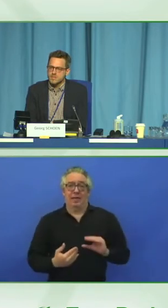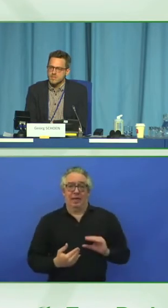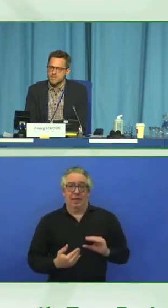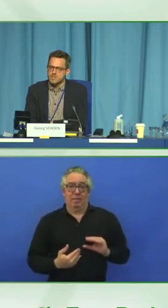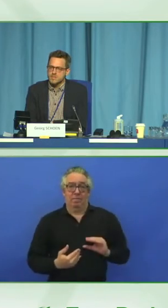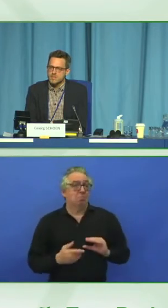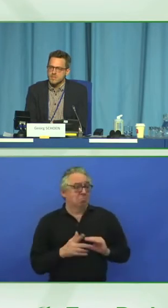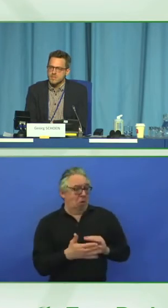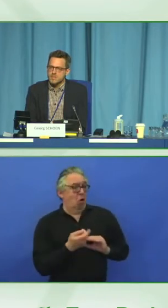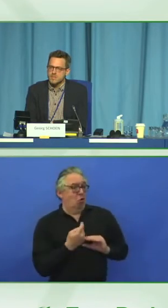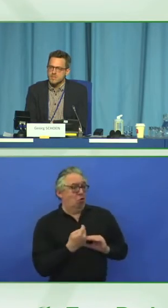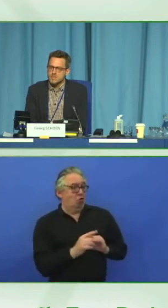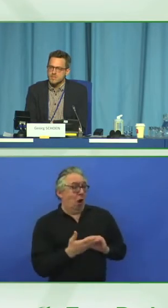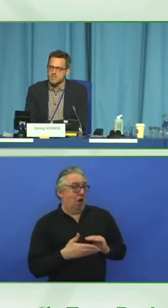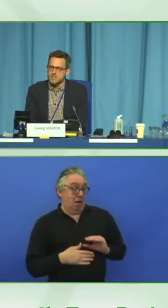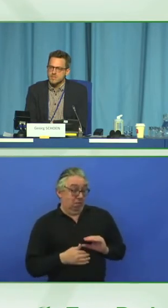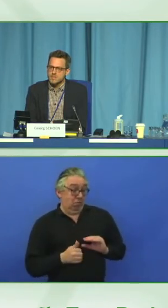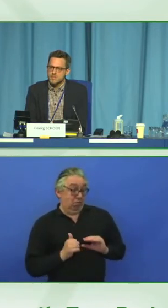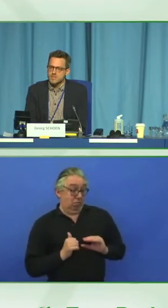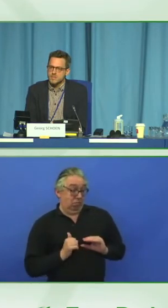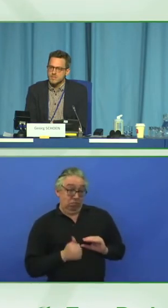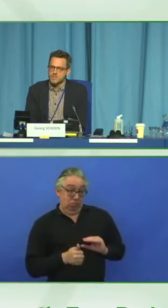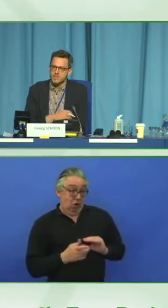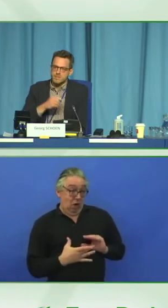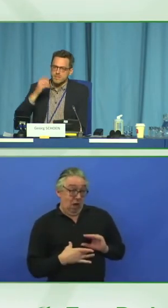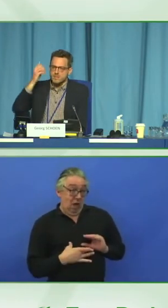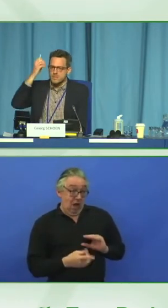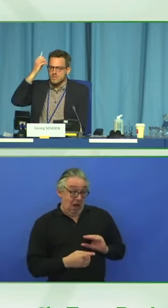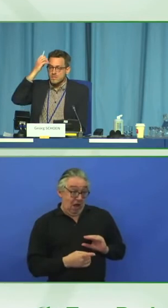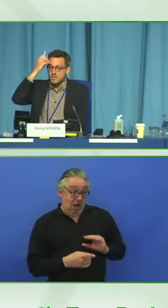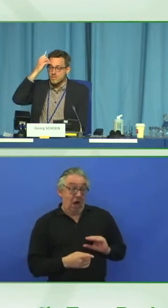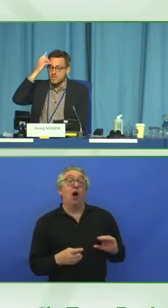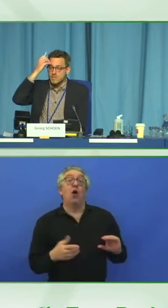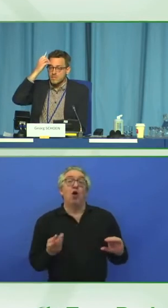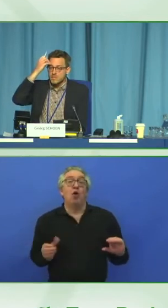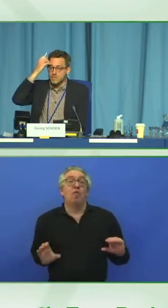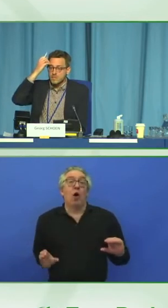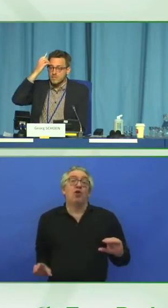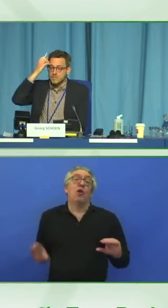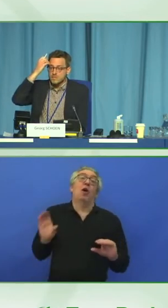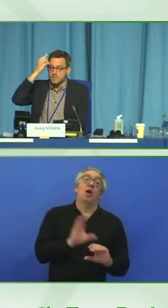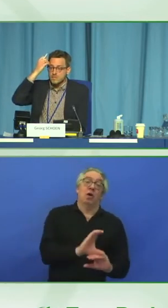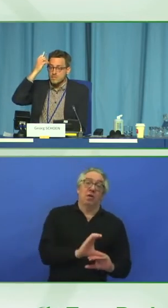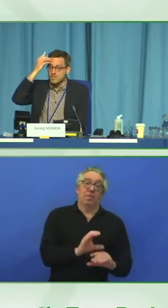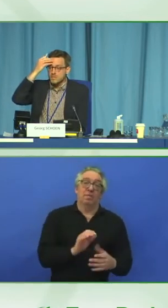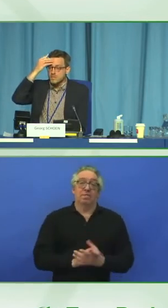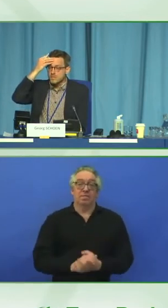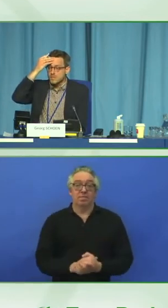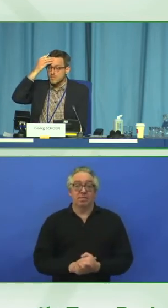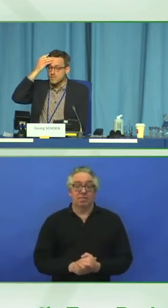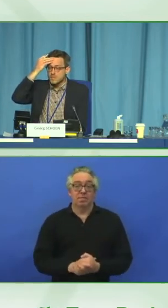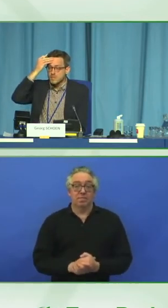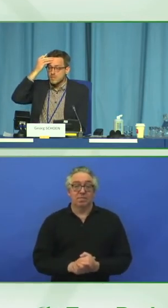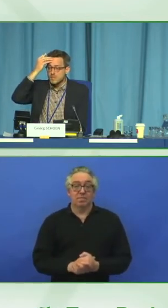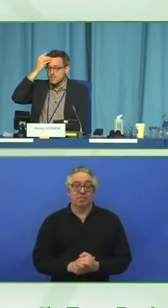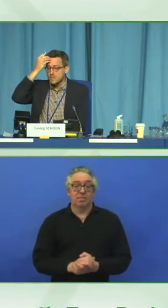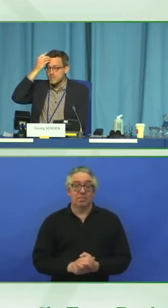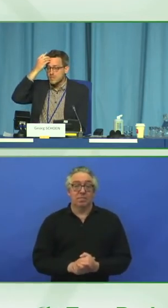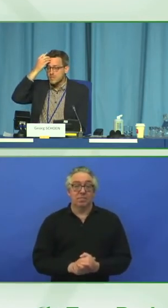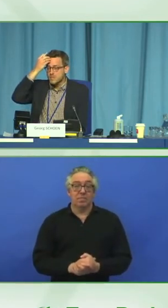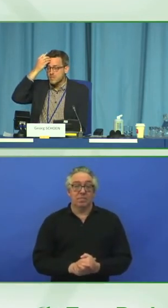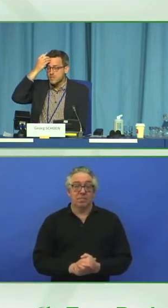product. The hope is that once the user has tried a premium quality product and has